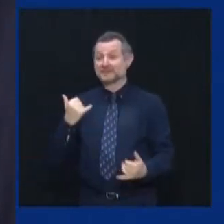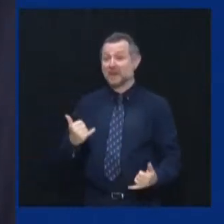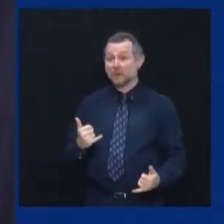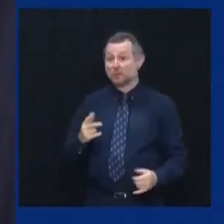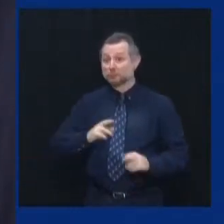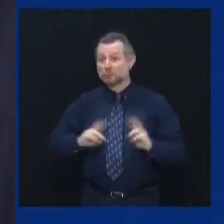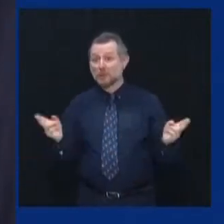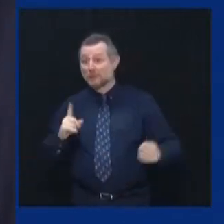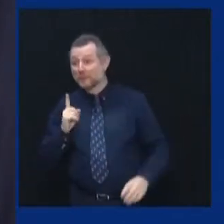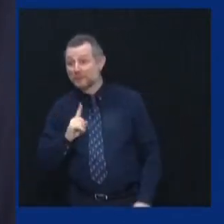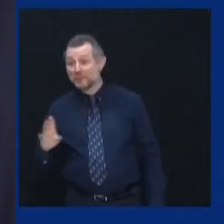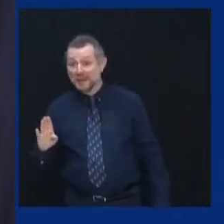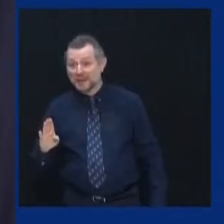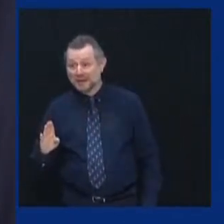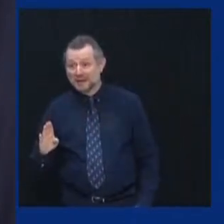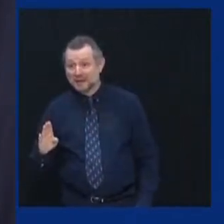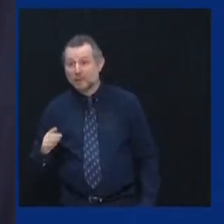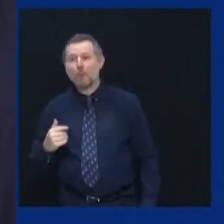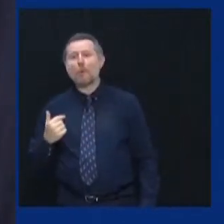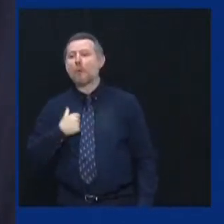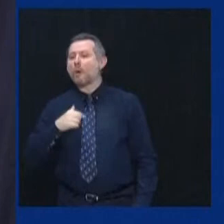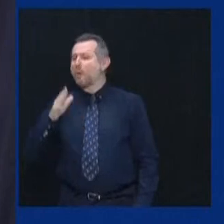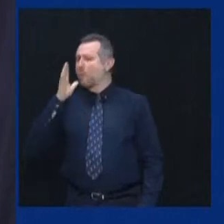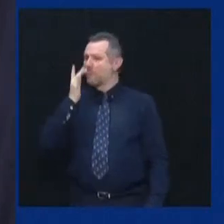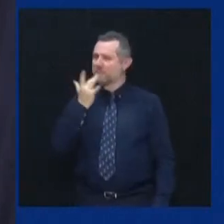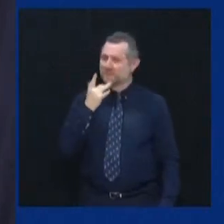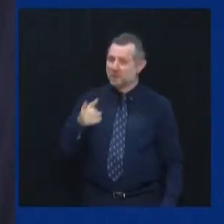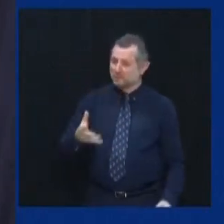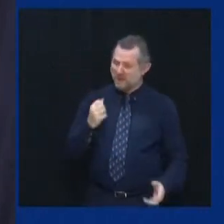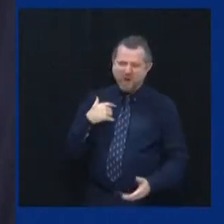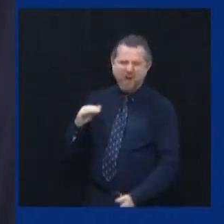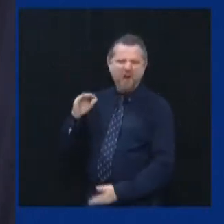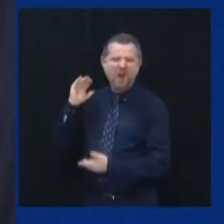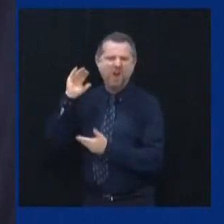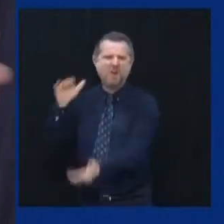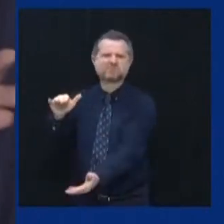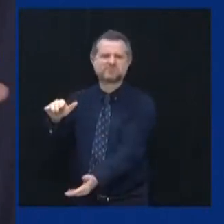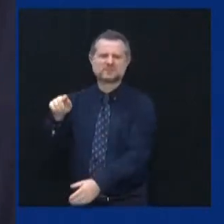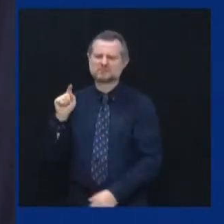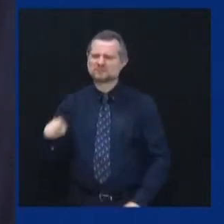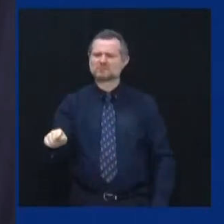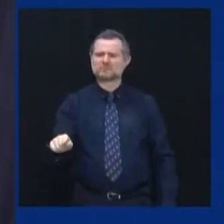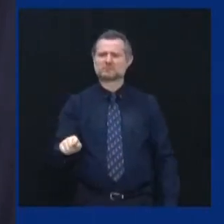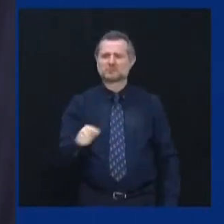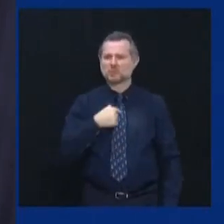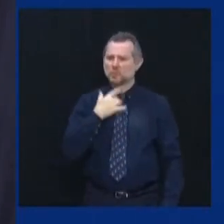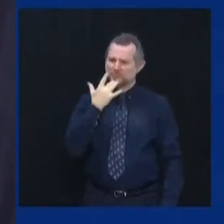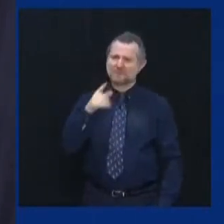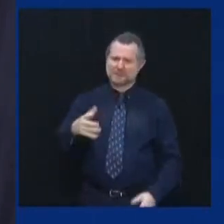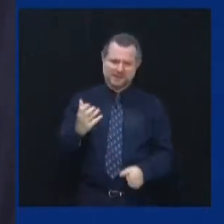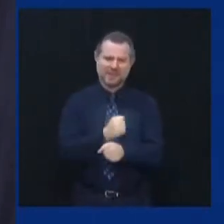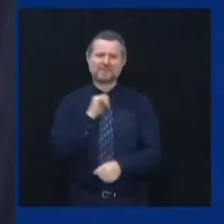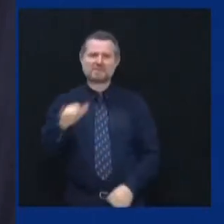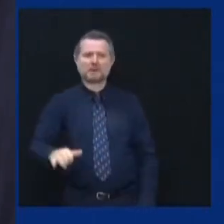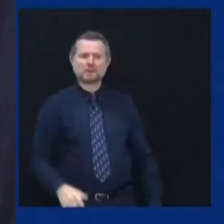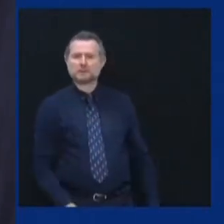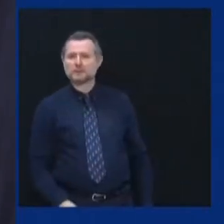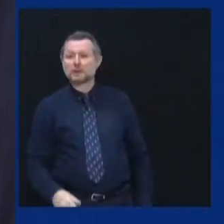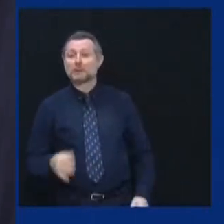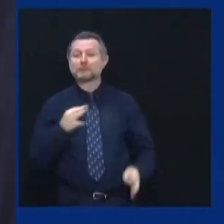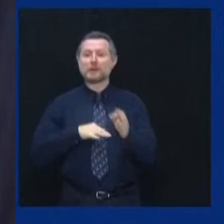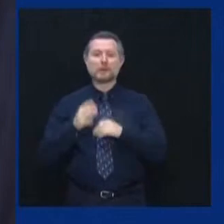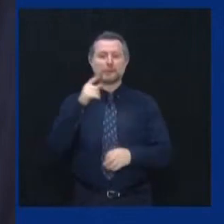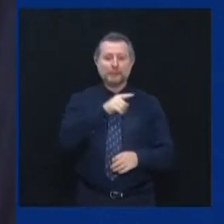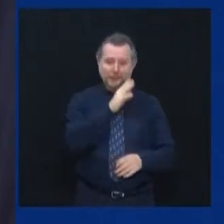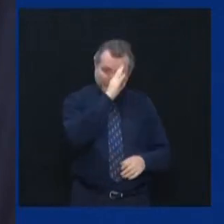1B people, I'd rather give you, you know, we have a very scarce amount, I'd rather give you the vaccine than a hospital that